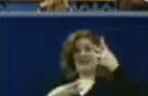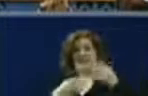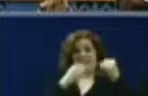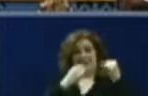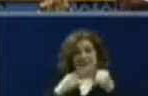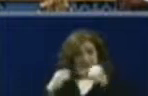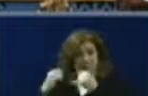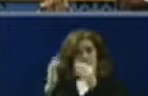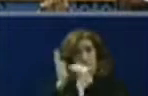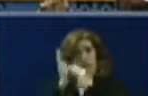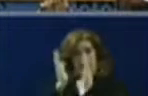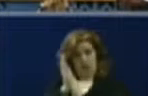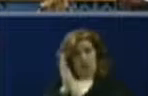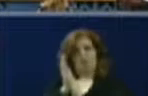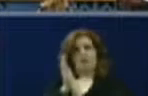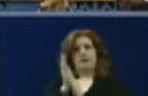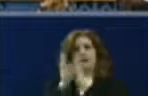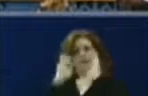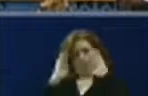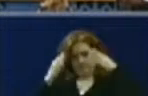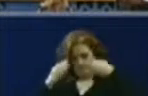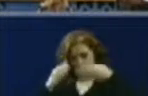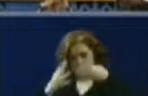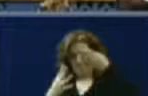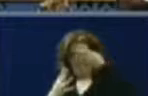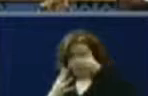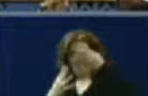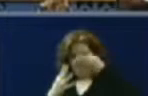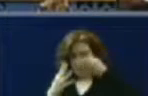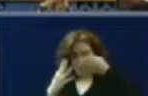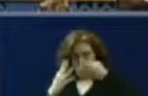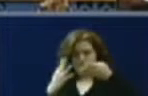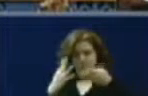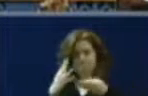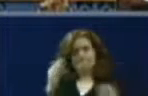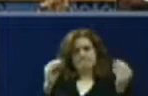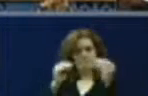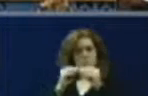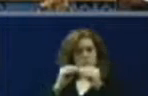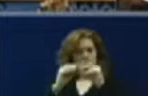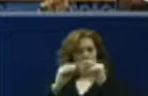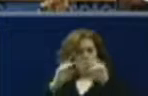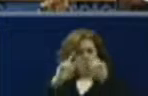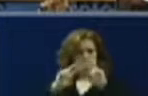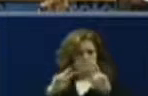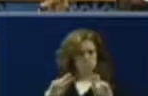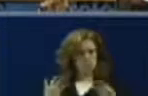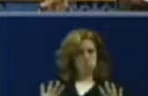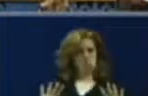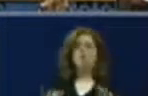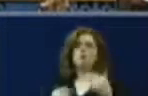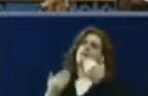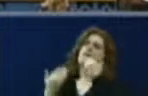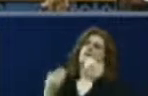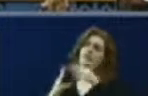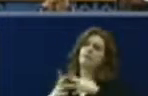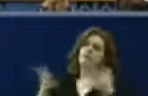individual documents so we can bear down a little bit more on them as we examine them. But thank you very